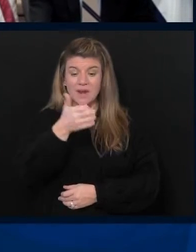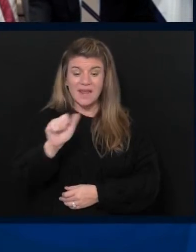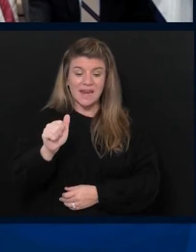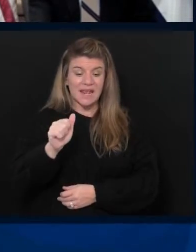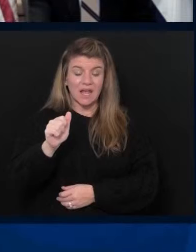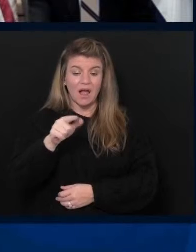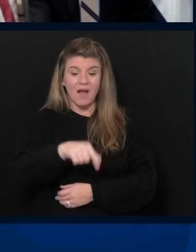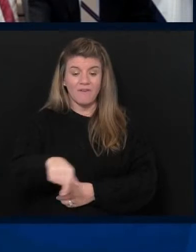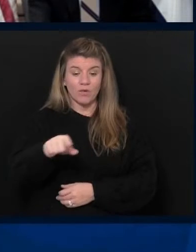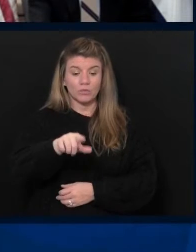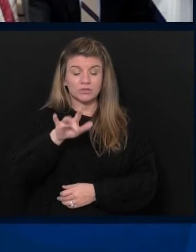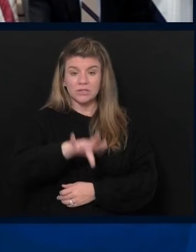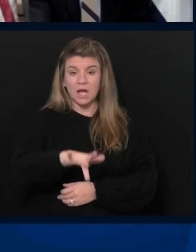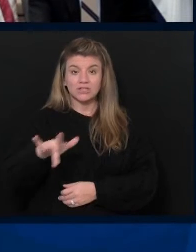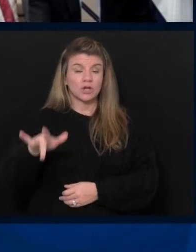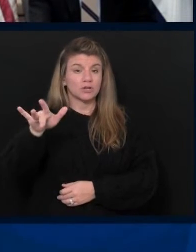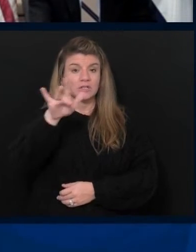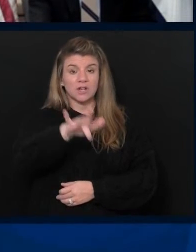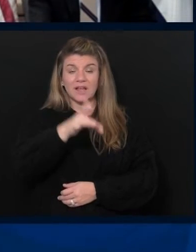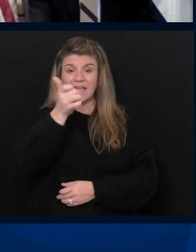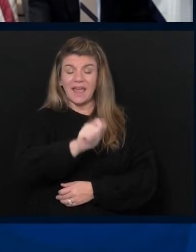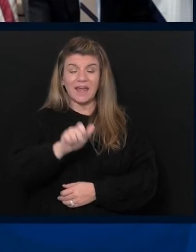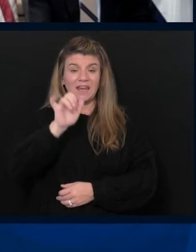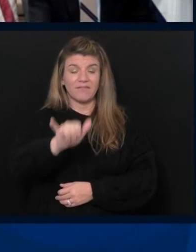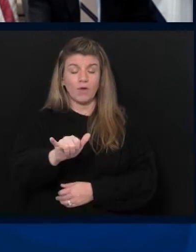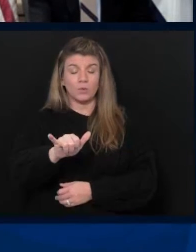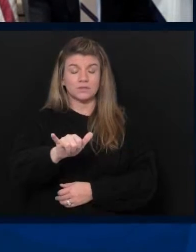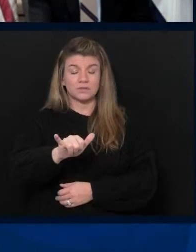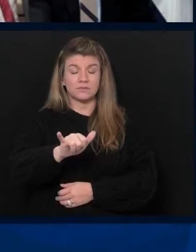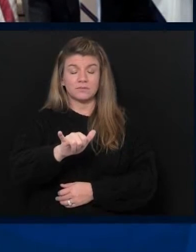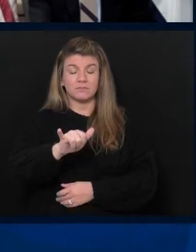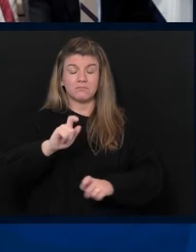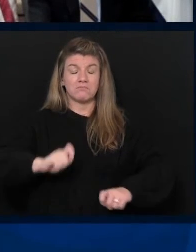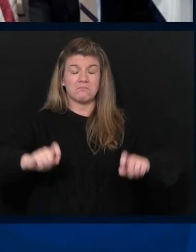have a touch screen, you can touch on any of those